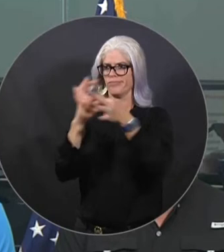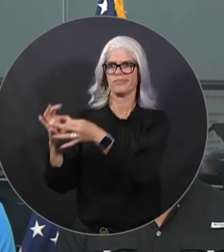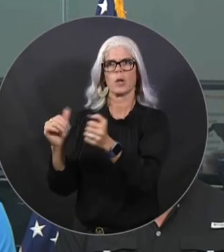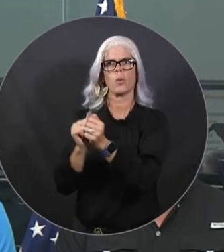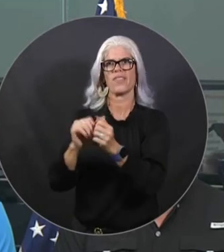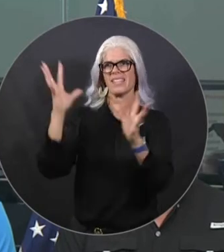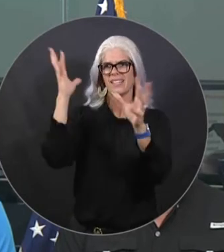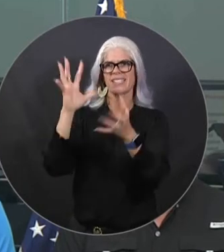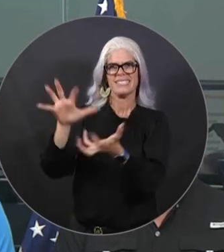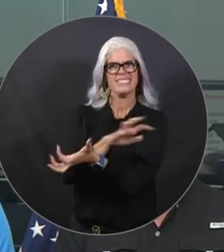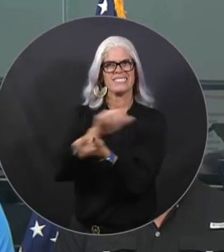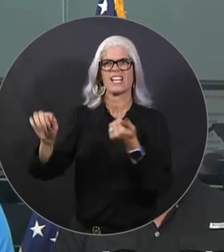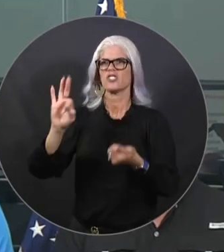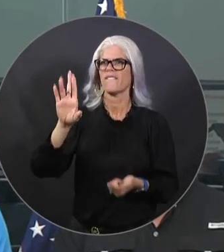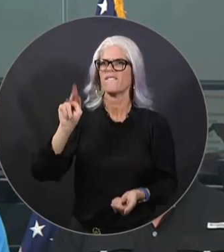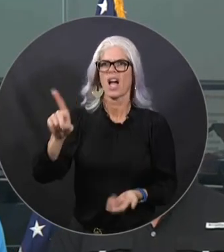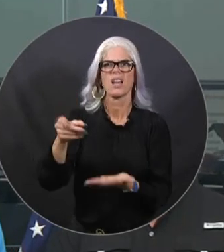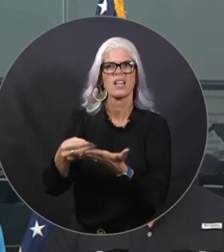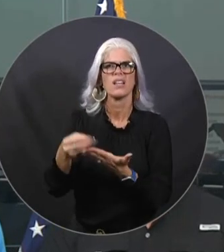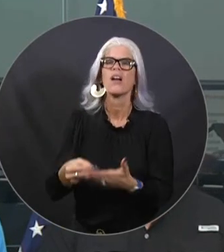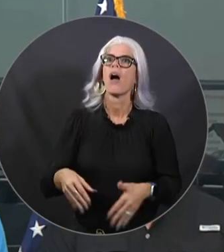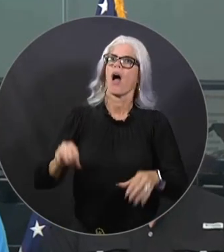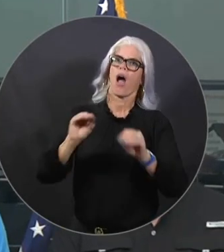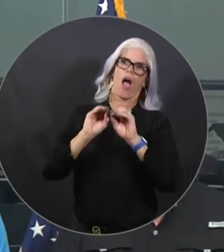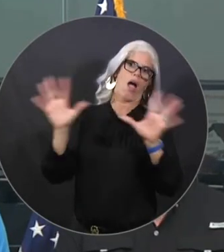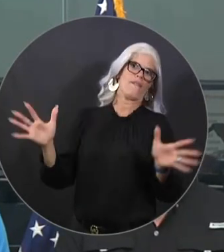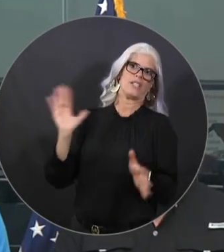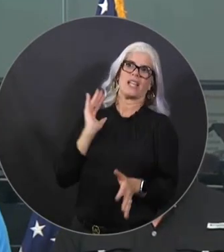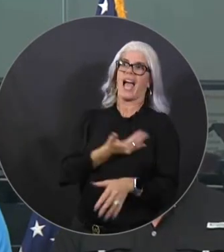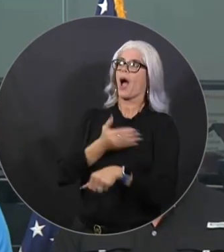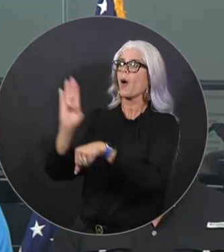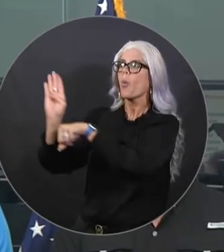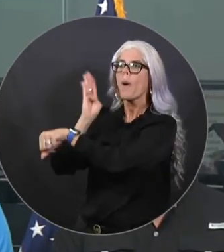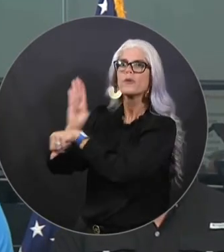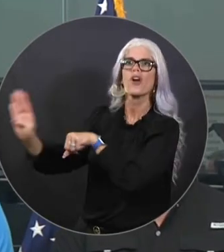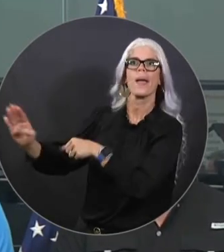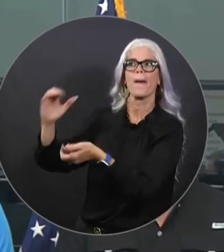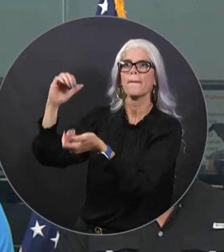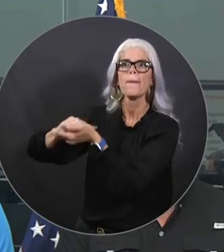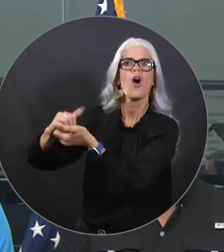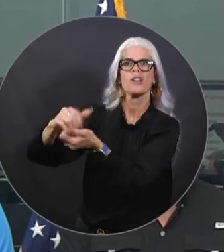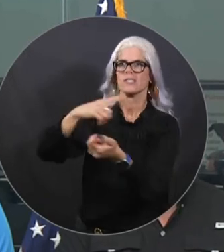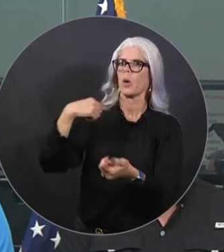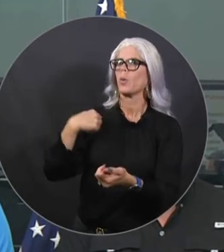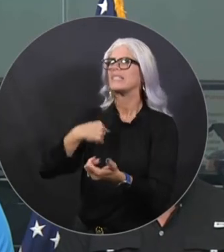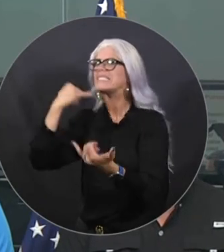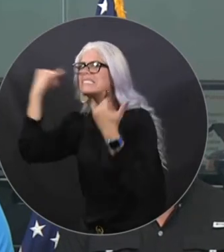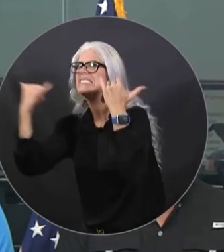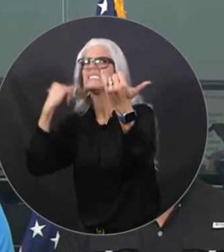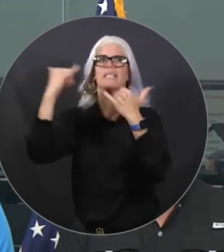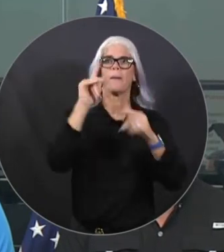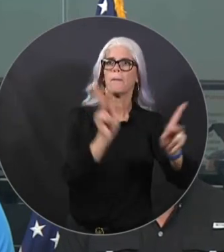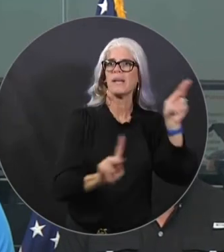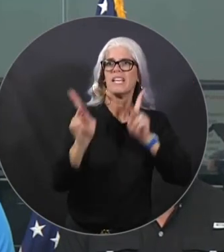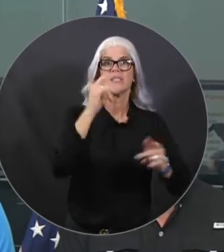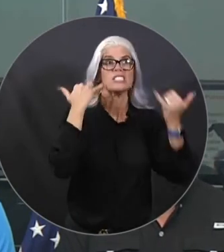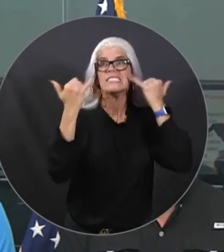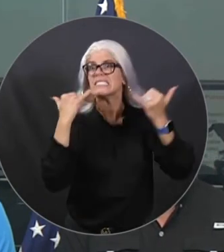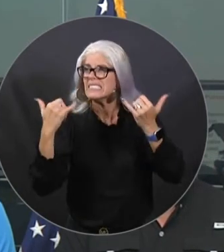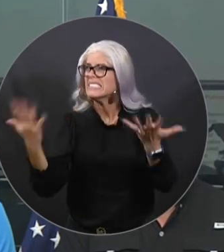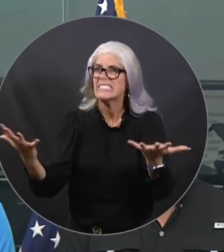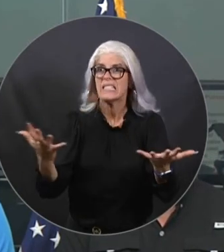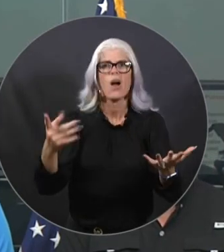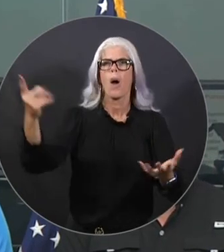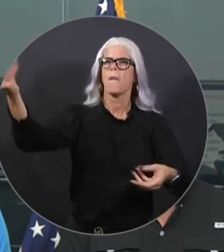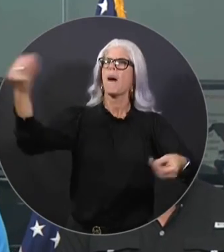thank, obviously, our partners, our corporate partners. I will say to you, we have been on the phone calling people, and they have been giving to people in Florida